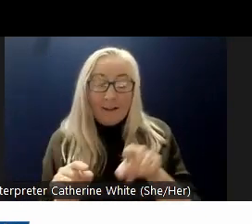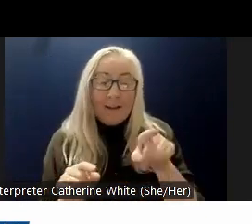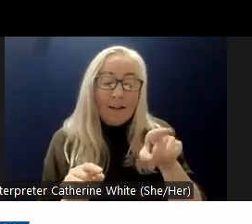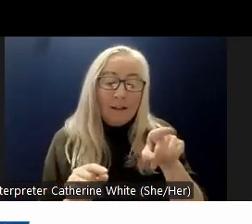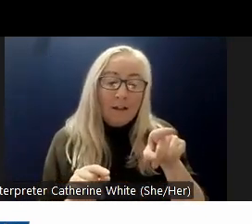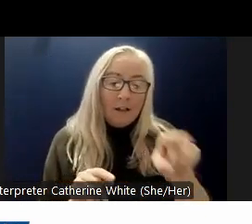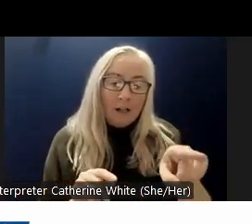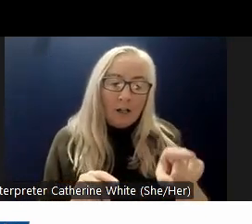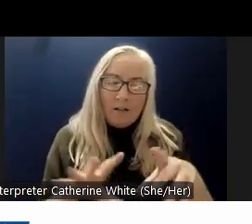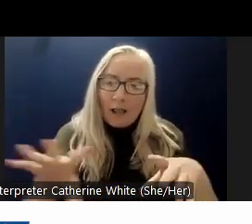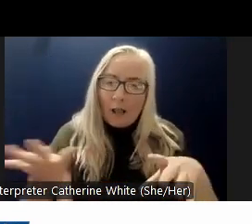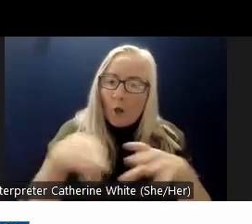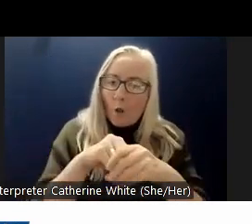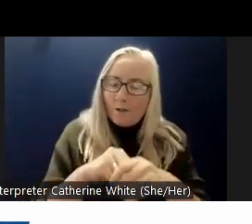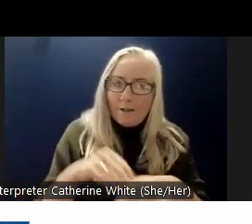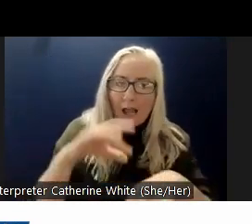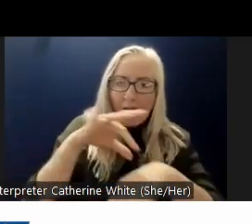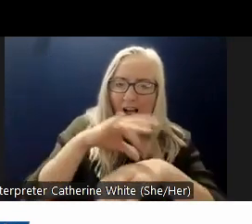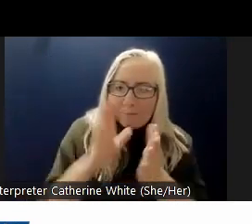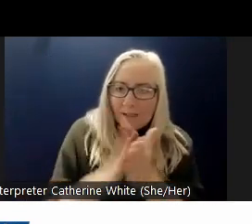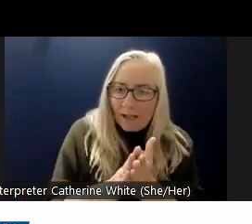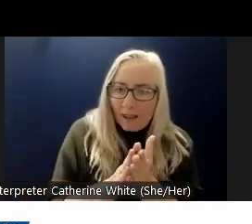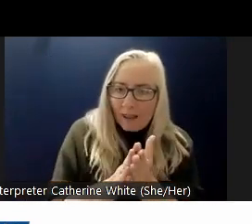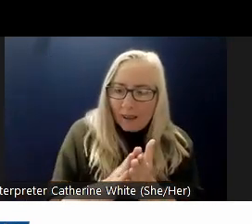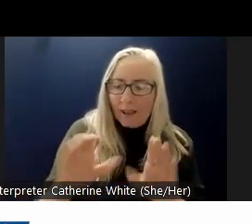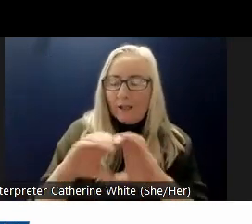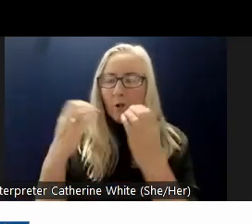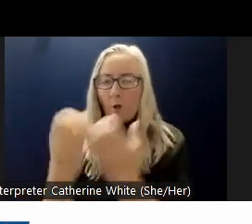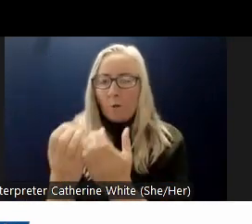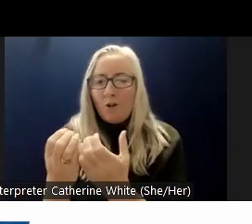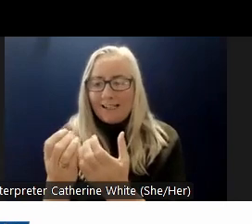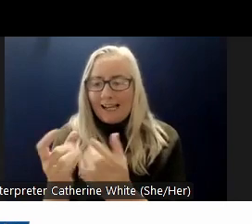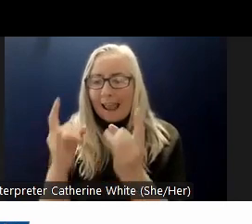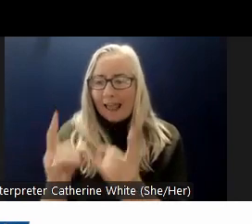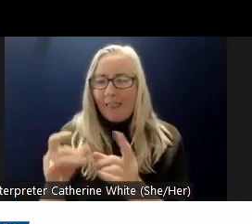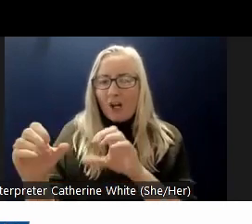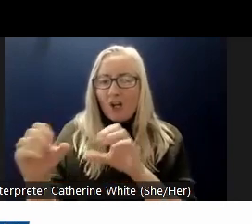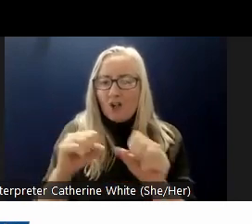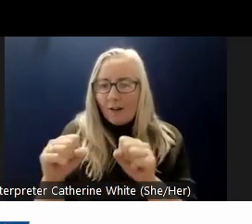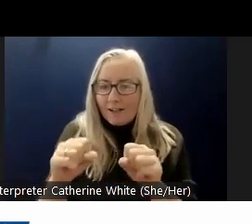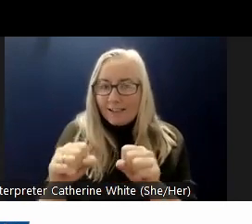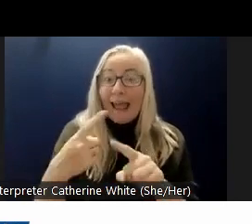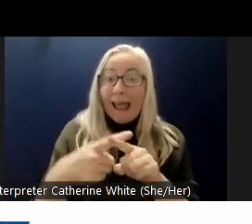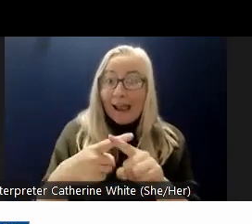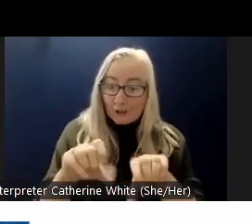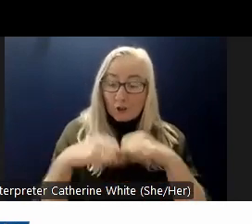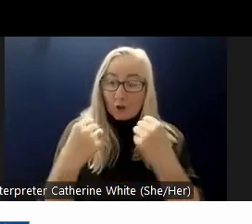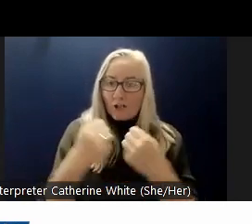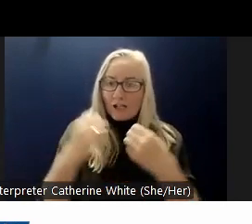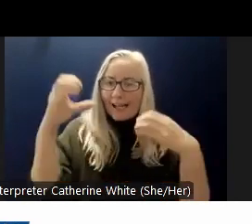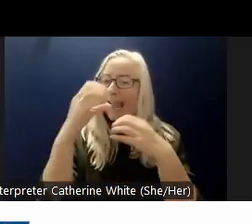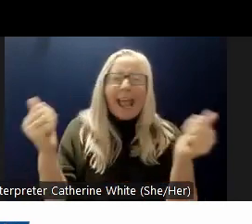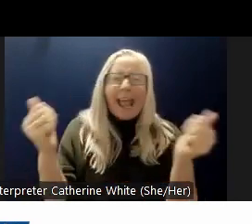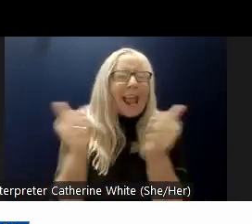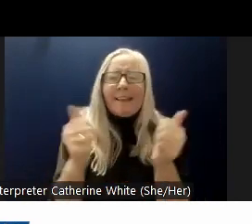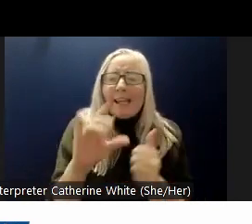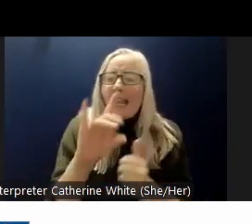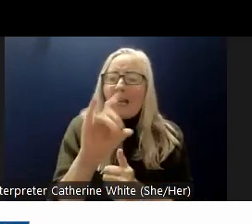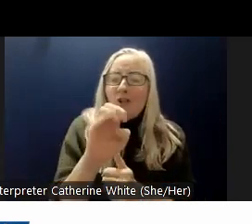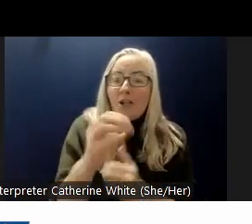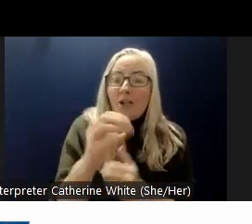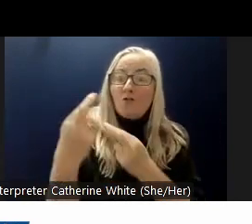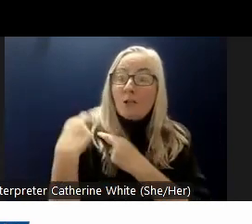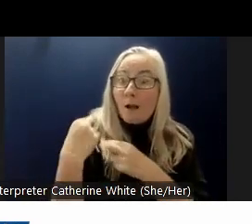they incorporate both hospitals and community health services, including social care. Everything the HSE is responsible